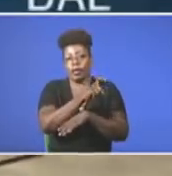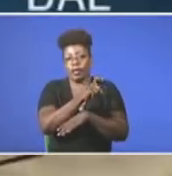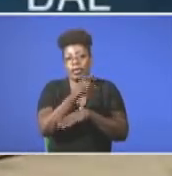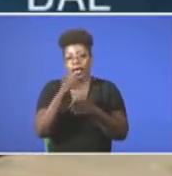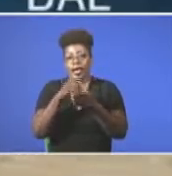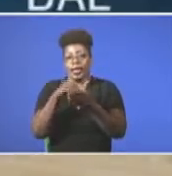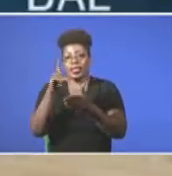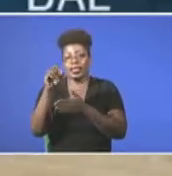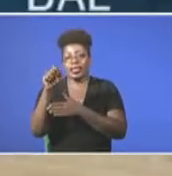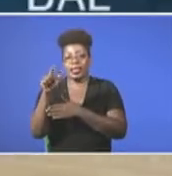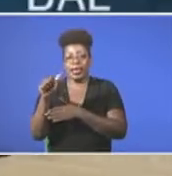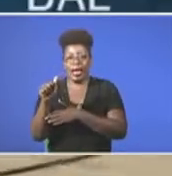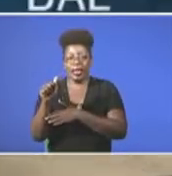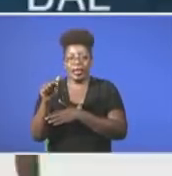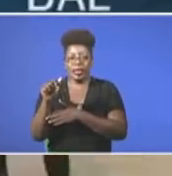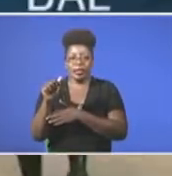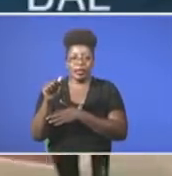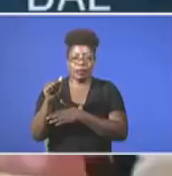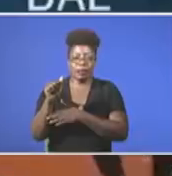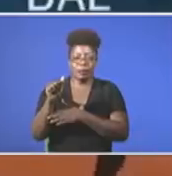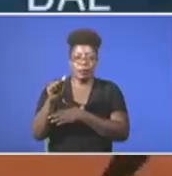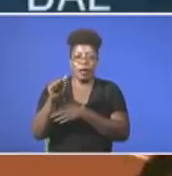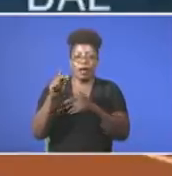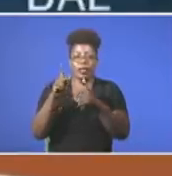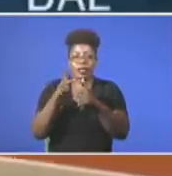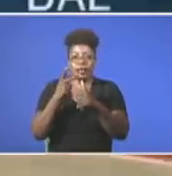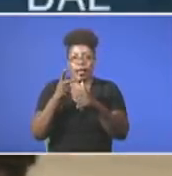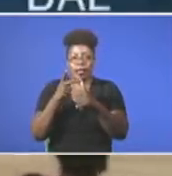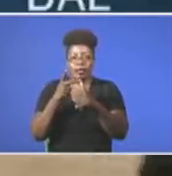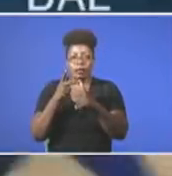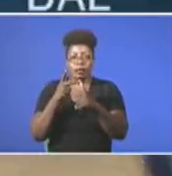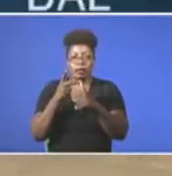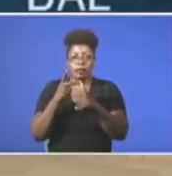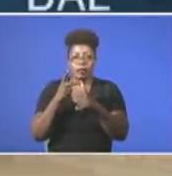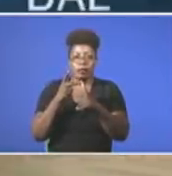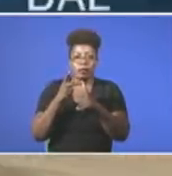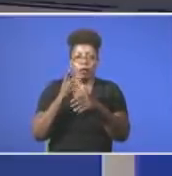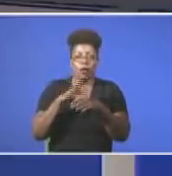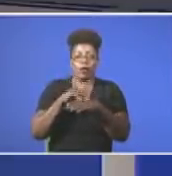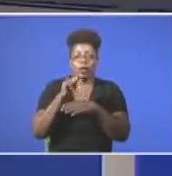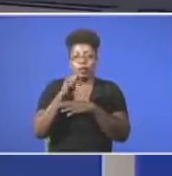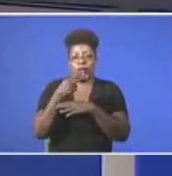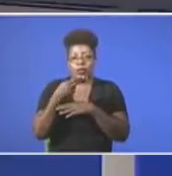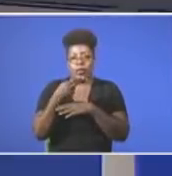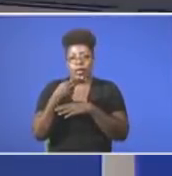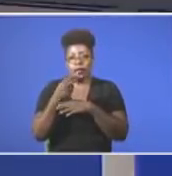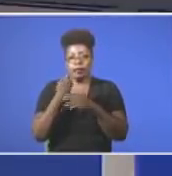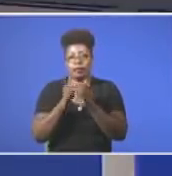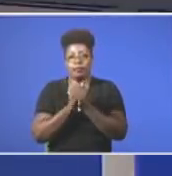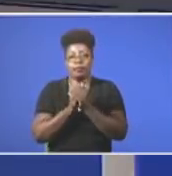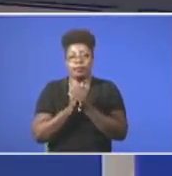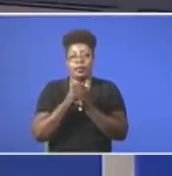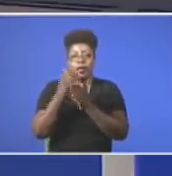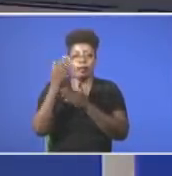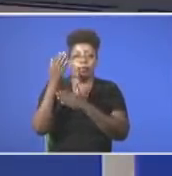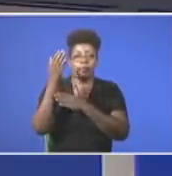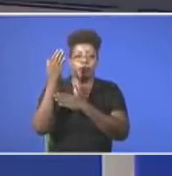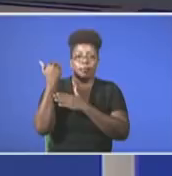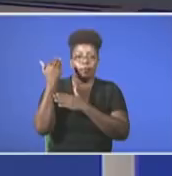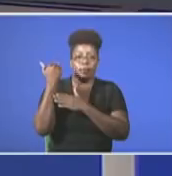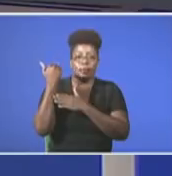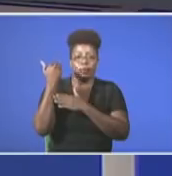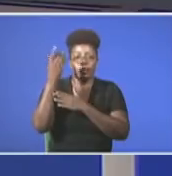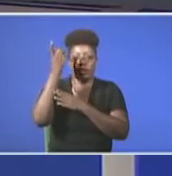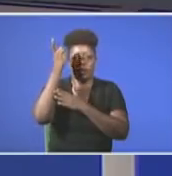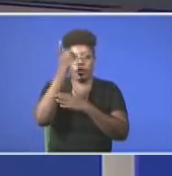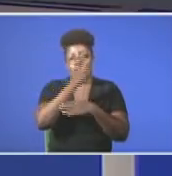Wings. So Phoenix and Connecticut in the second round, and that starts on Thursday. Well, former Western Kentucky Hilltopper